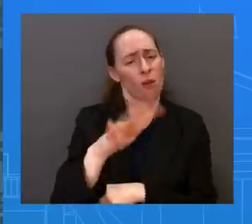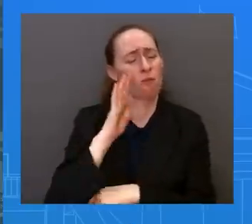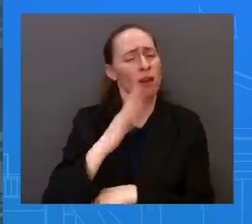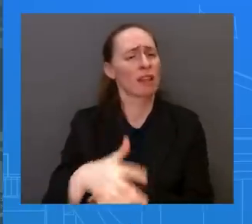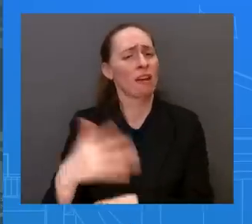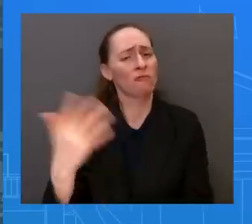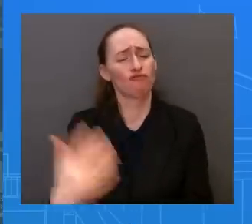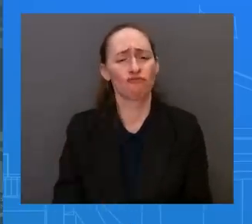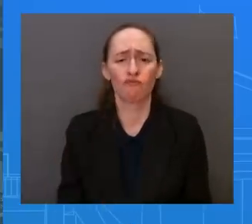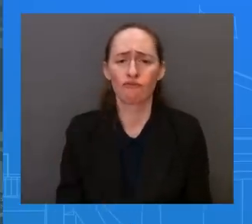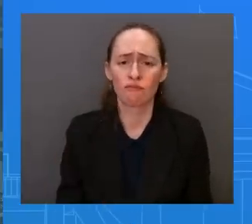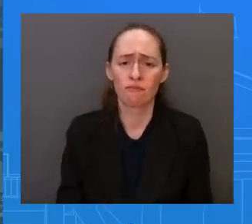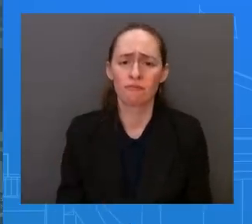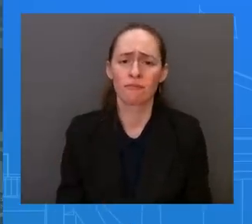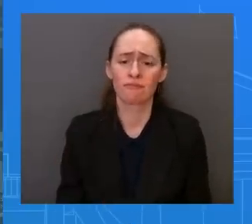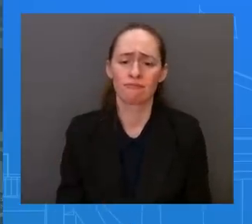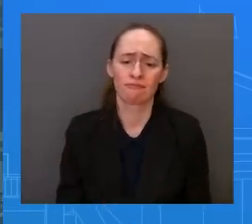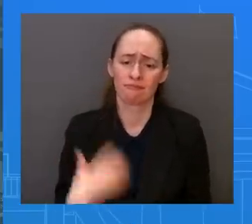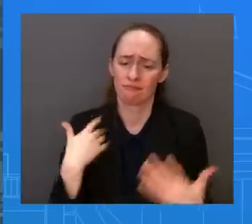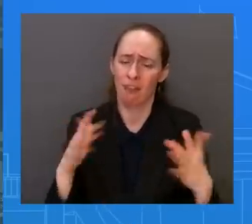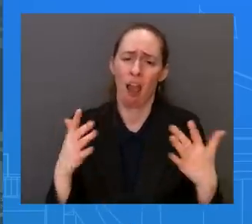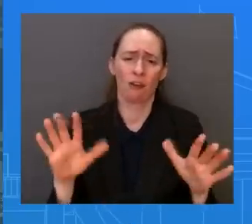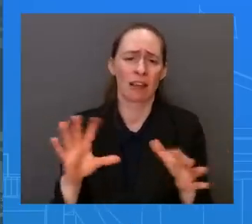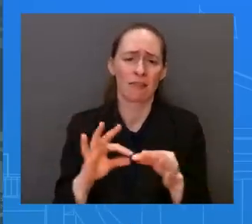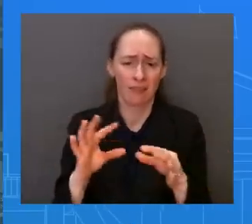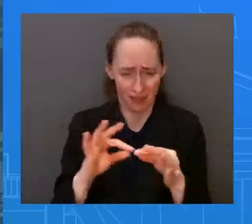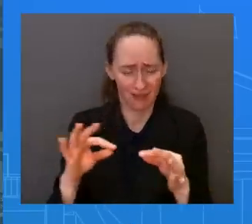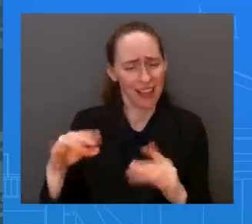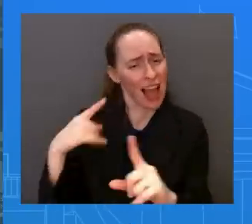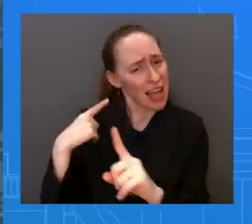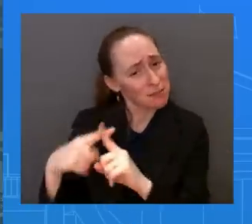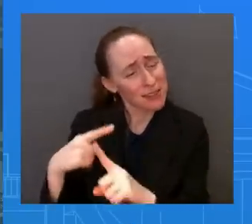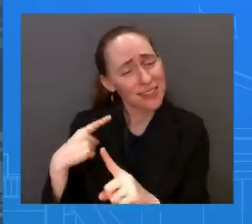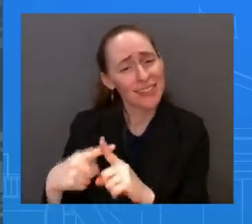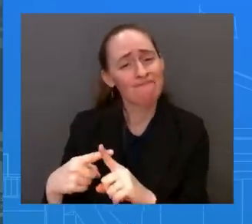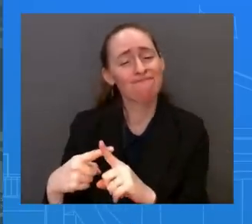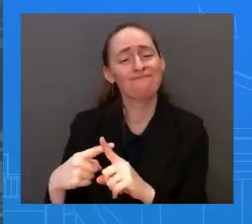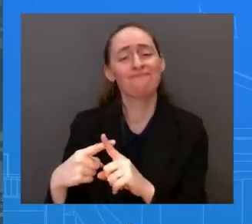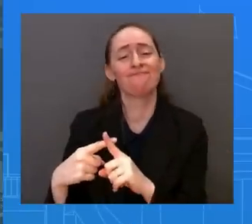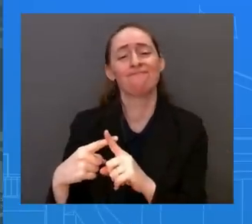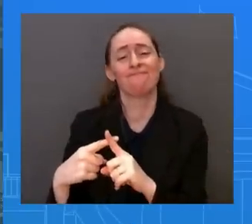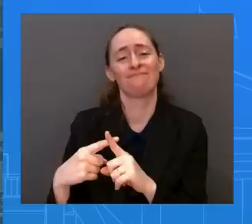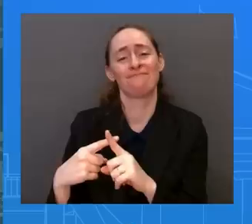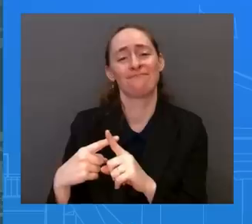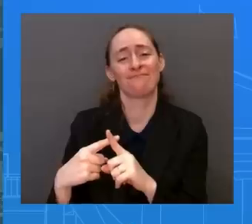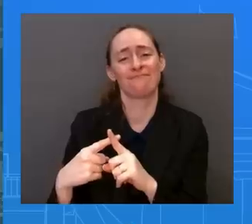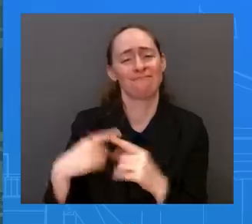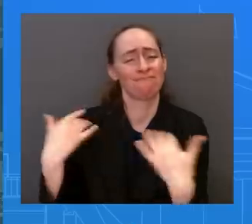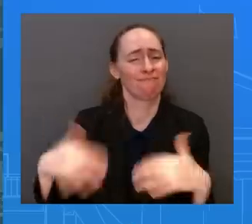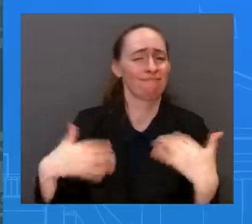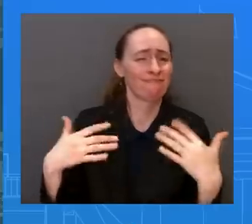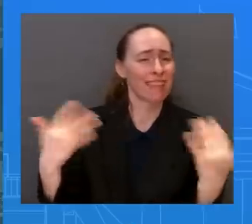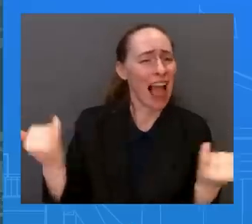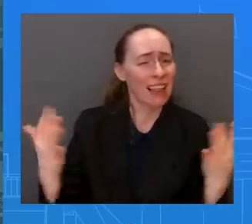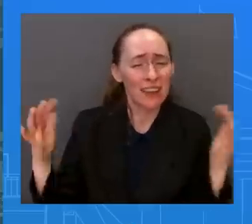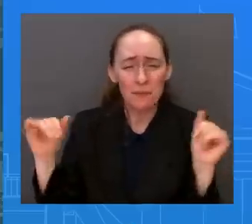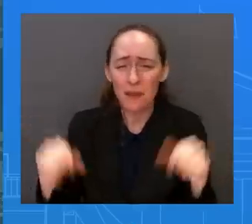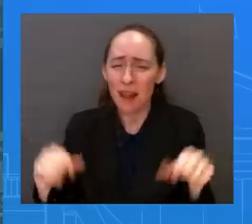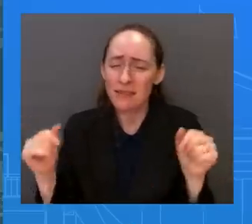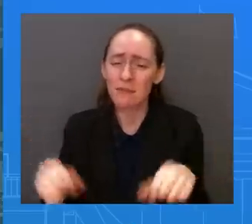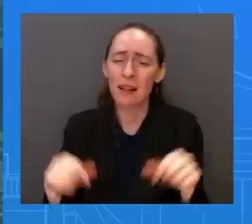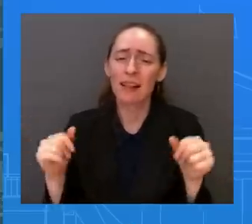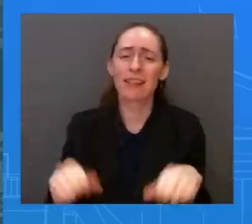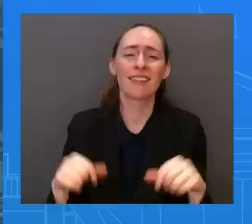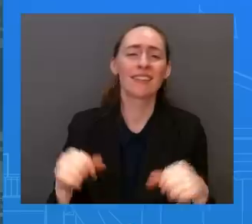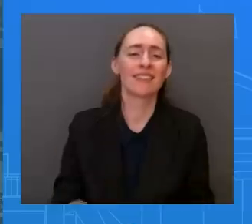president that's incredibly optimistic, and he talks about the possibilities. He talks about not betting against the American people. And so you'll